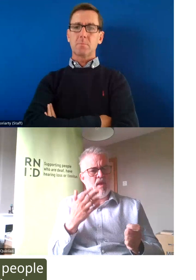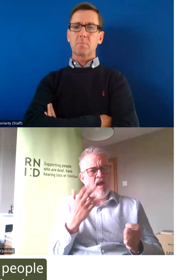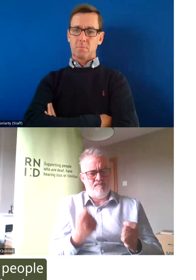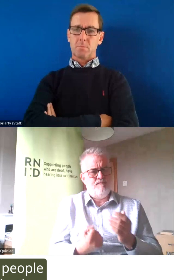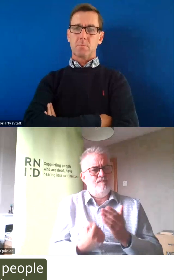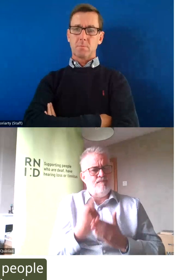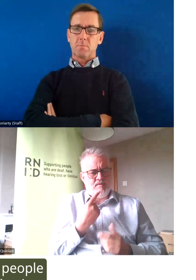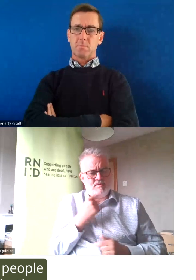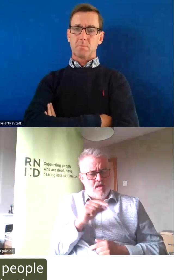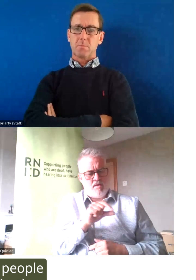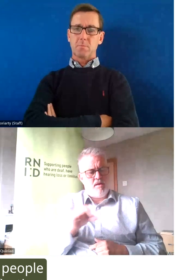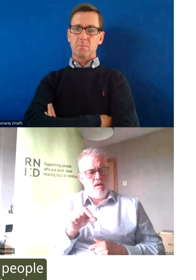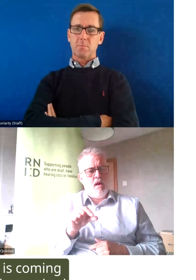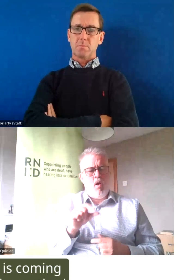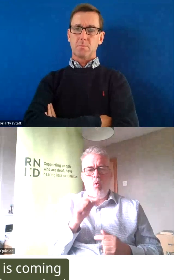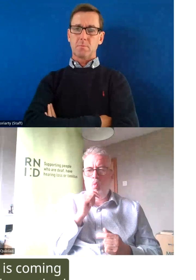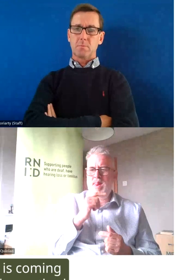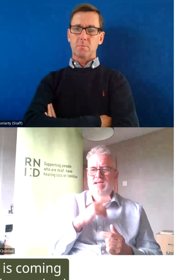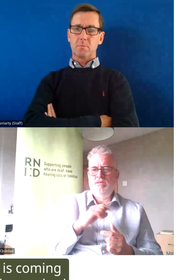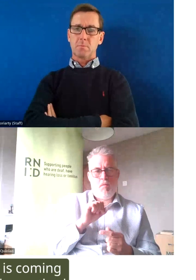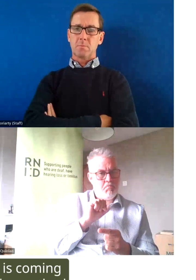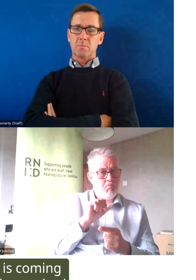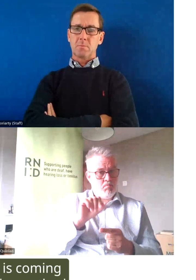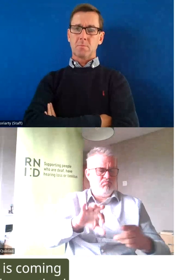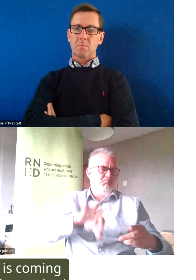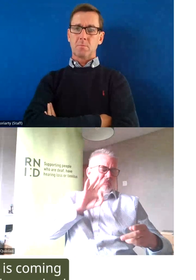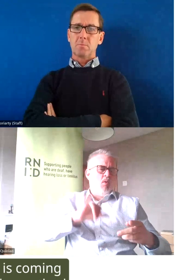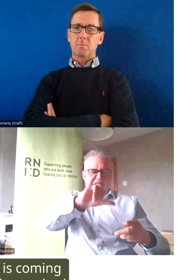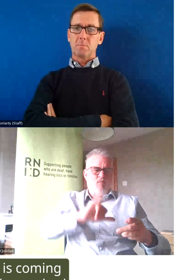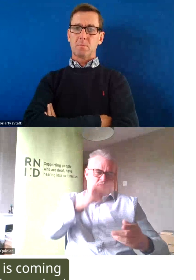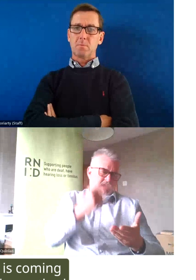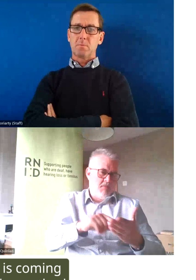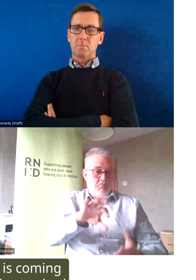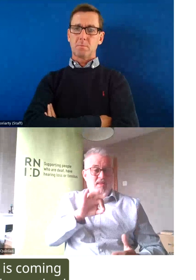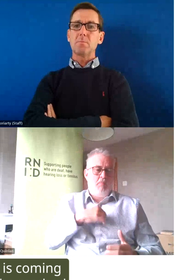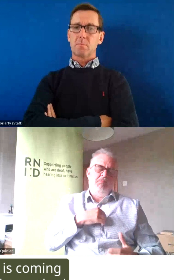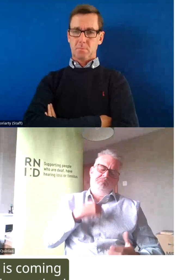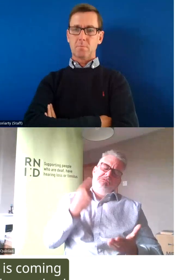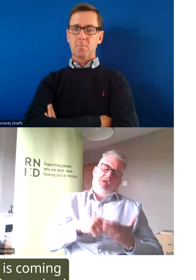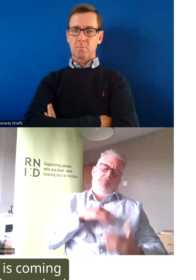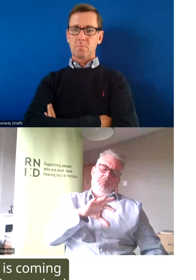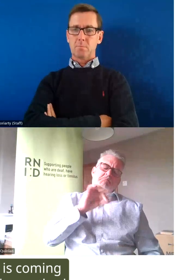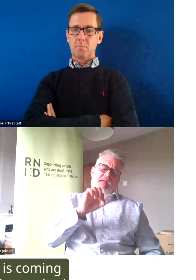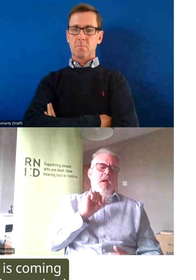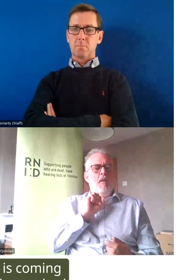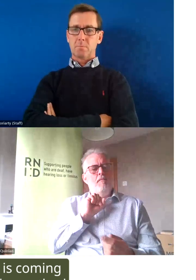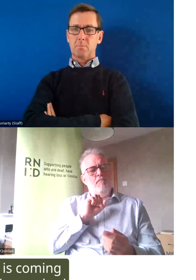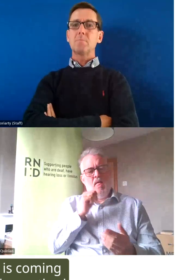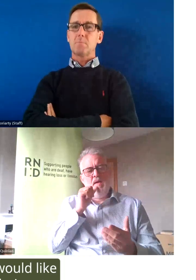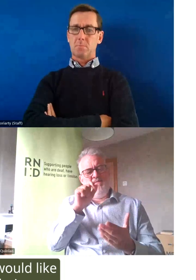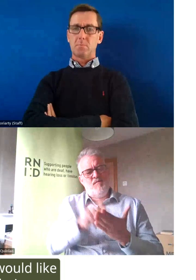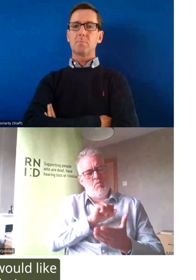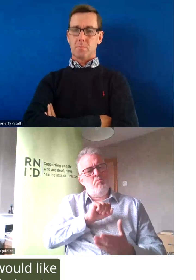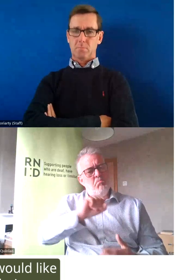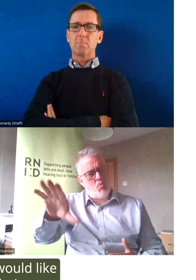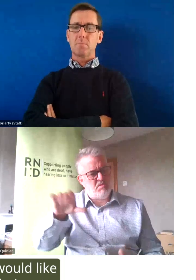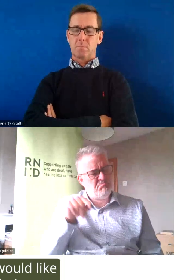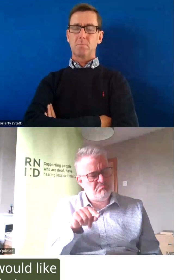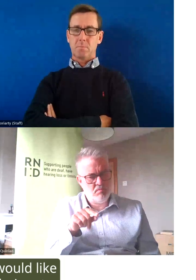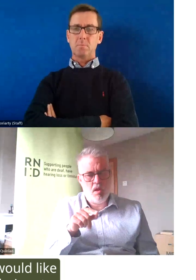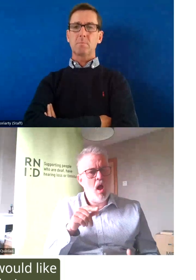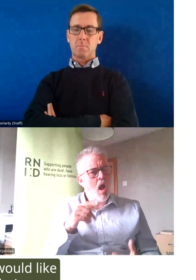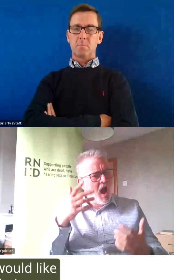When people receive notification that an election is coming, and they select the method that